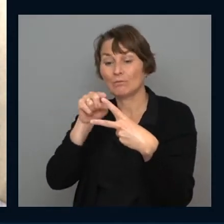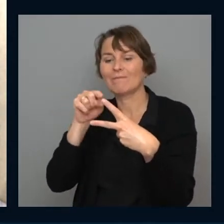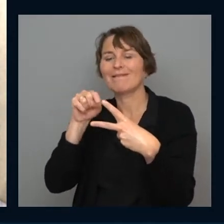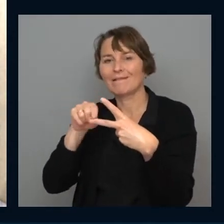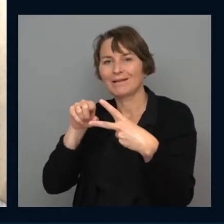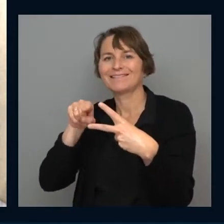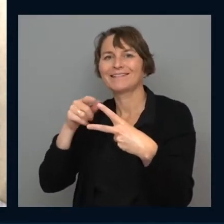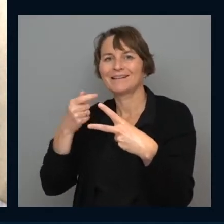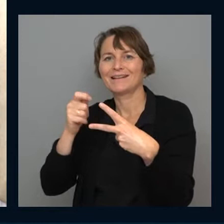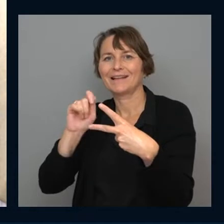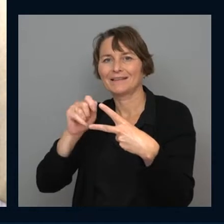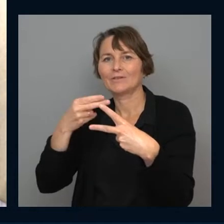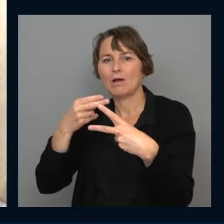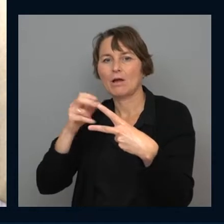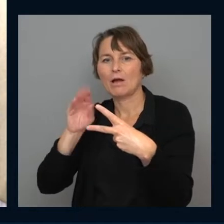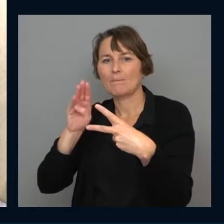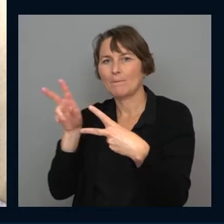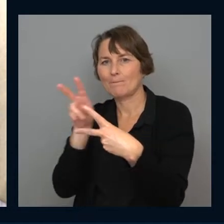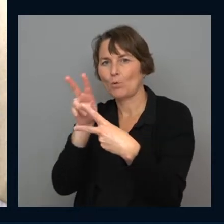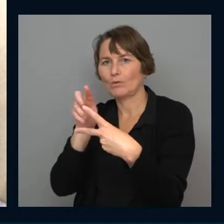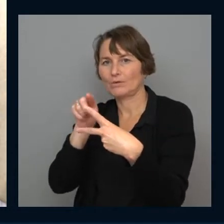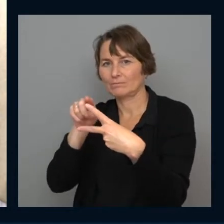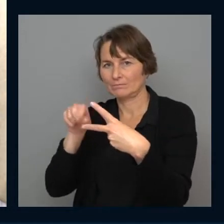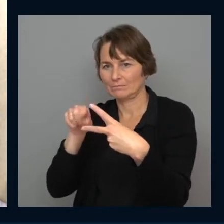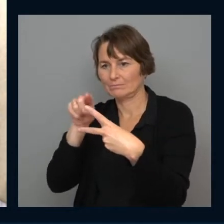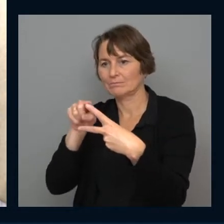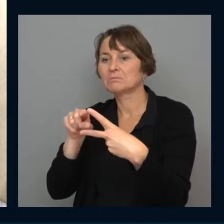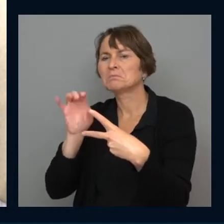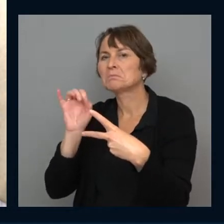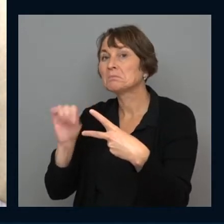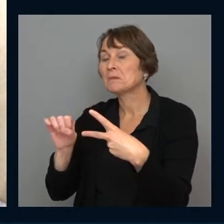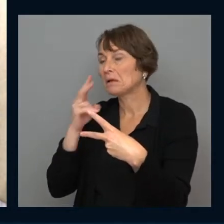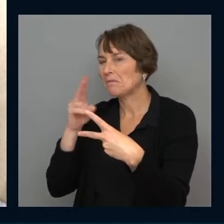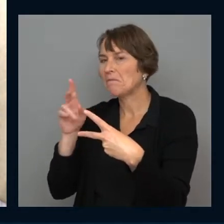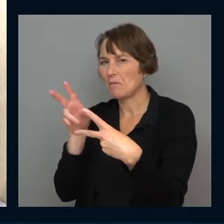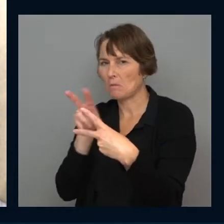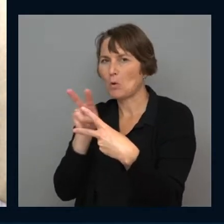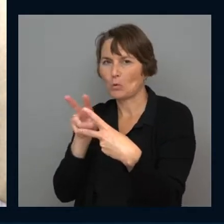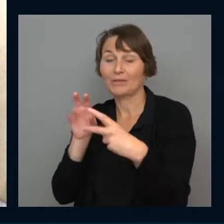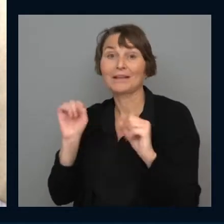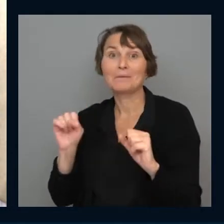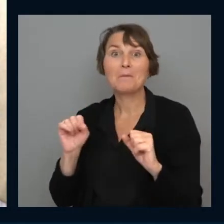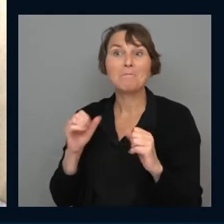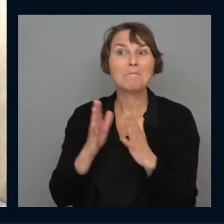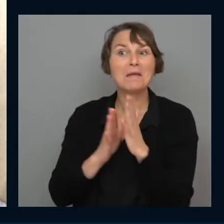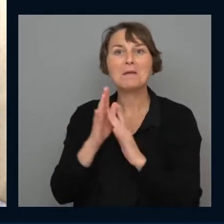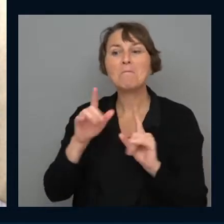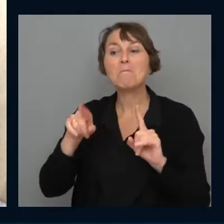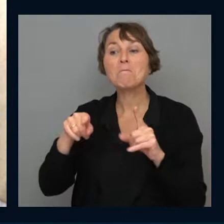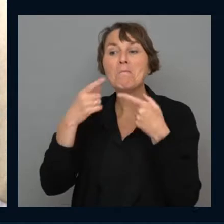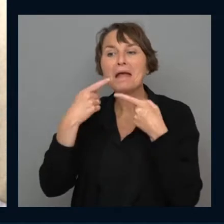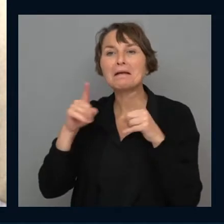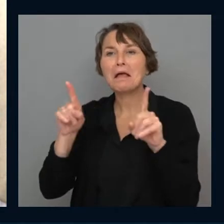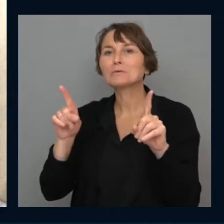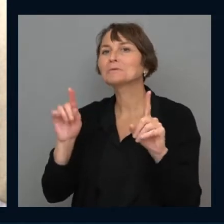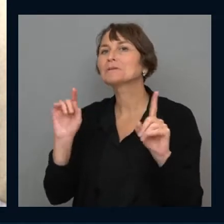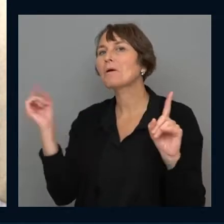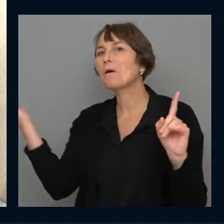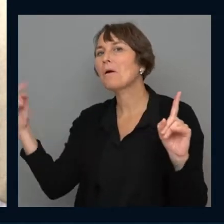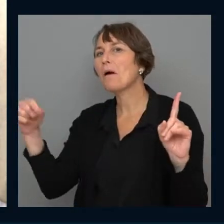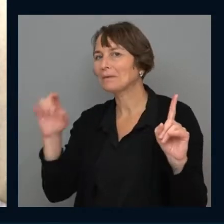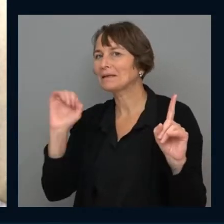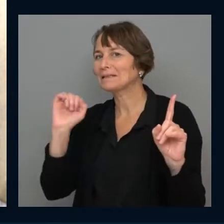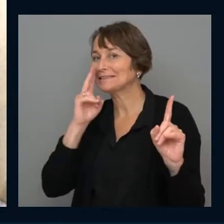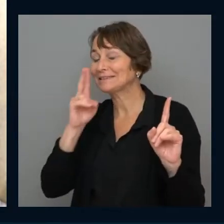it's hosted in Azure. You'll be able to see it now. But again, there's going to be some exciting announcements come Ignite time. Okay,